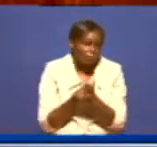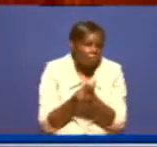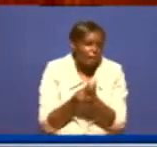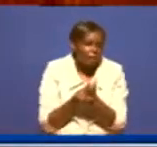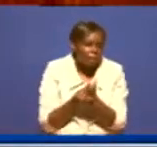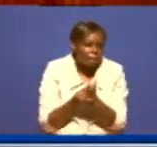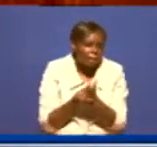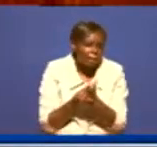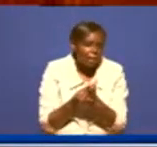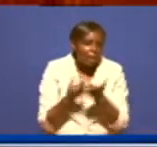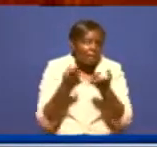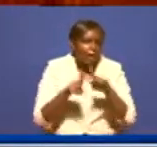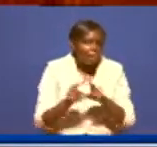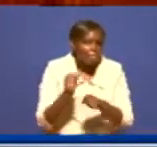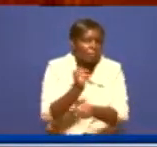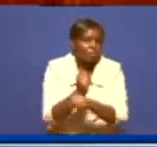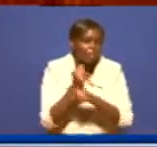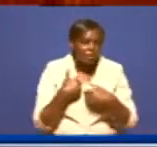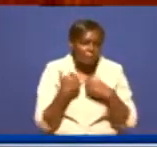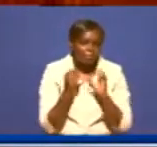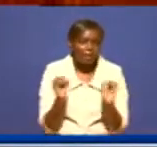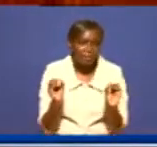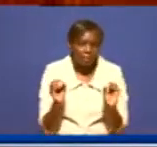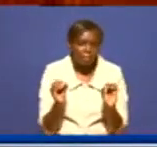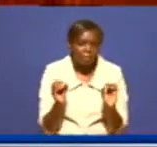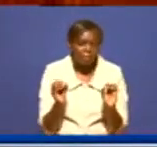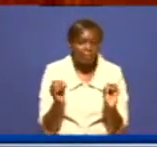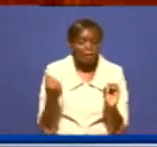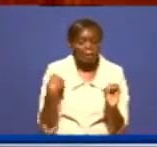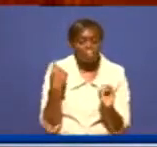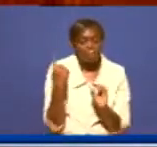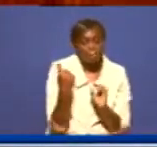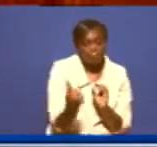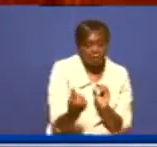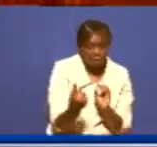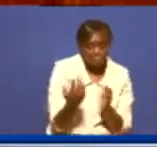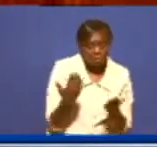not protected, either one, to be